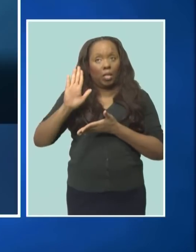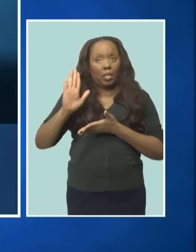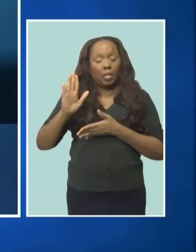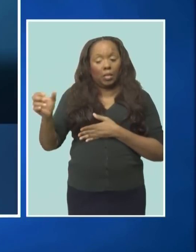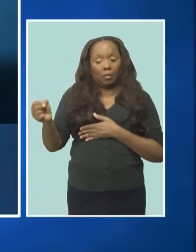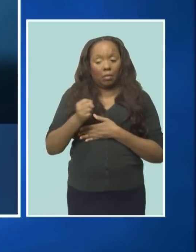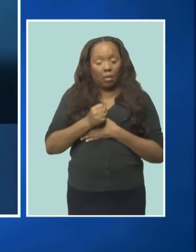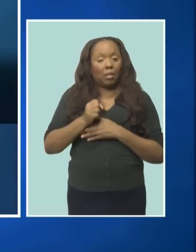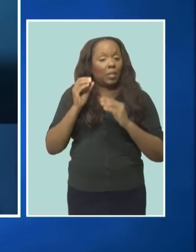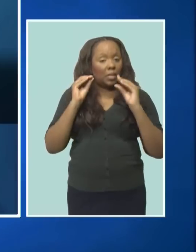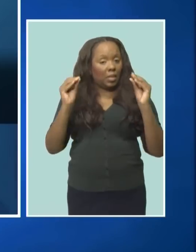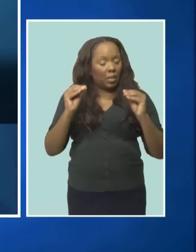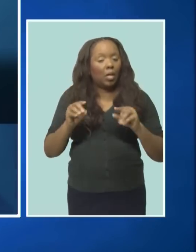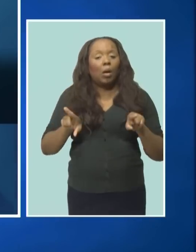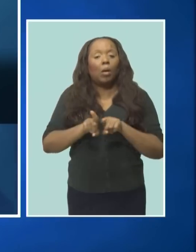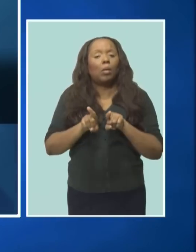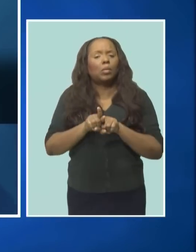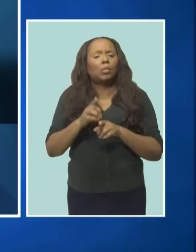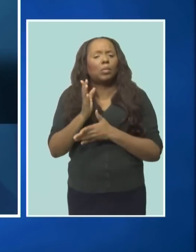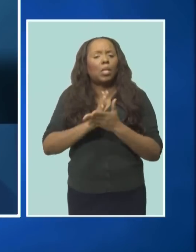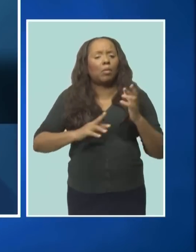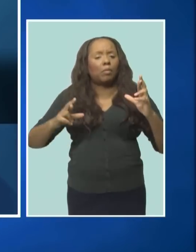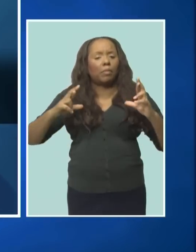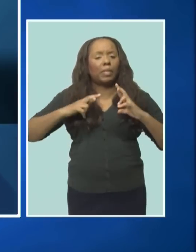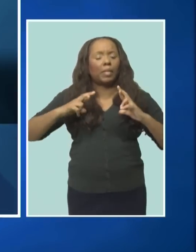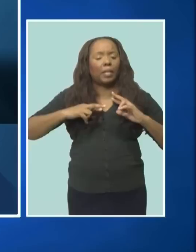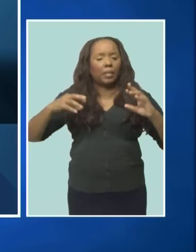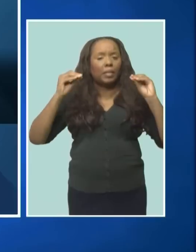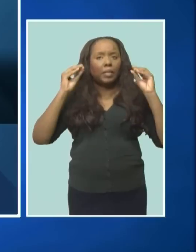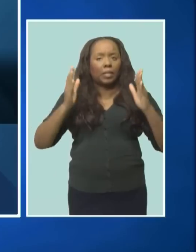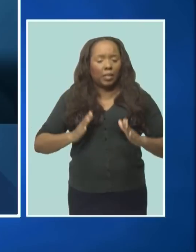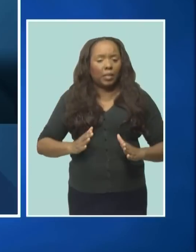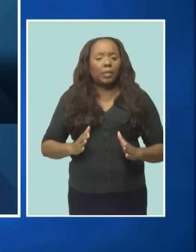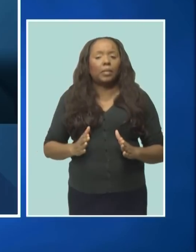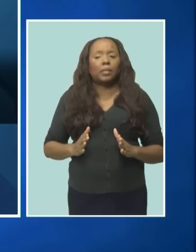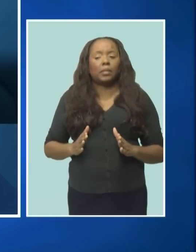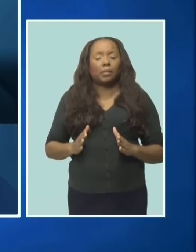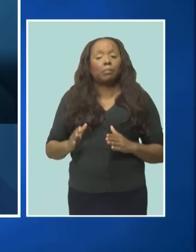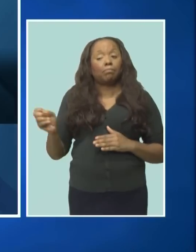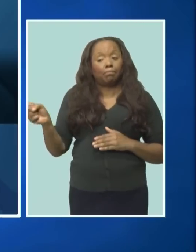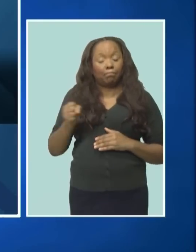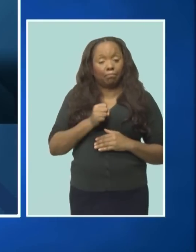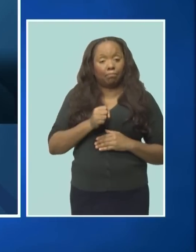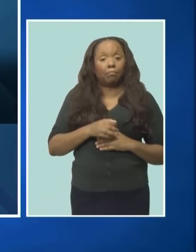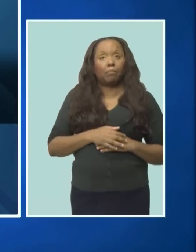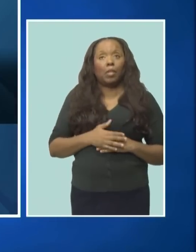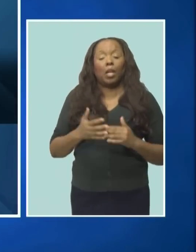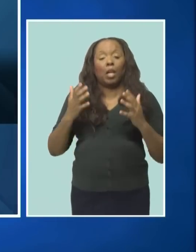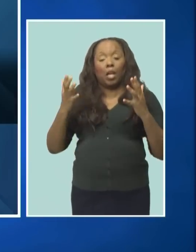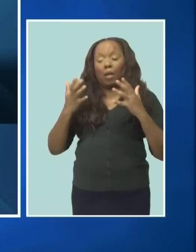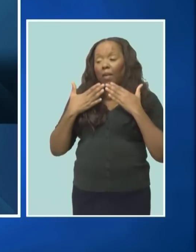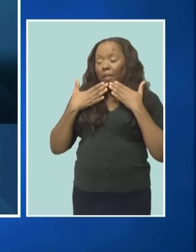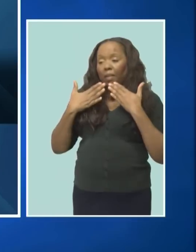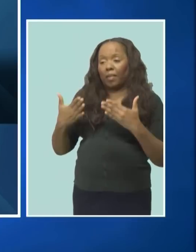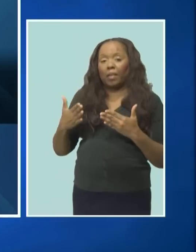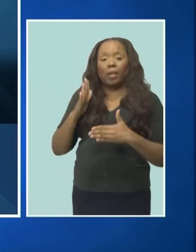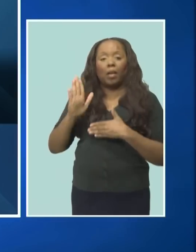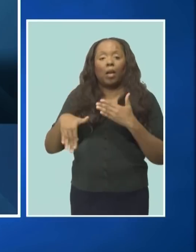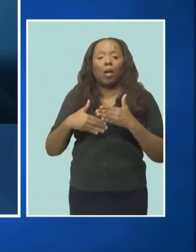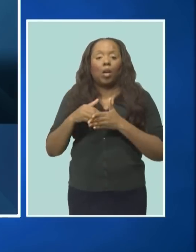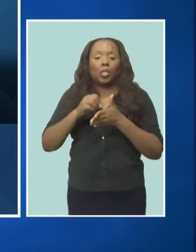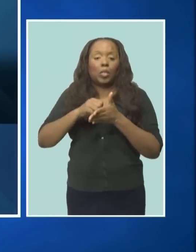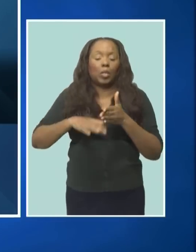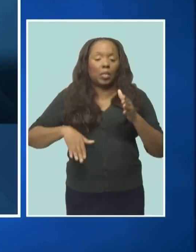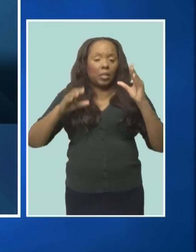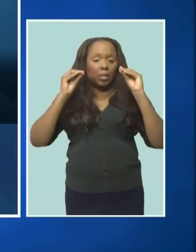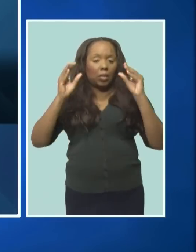educators. At this time, I wish on behalf of the Ministry of Educational Transformation to thank those student teachers who